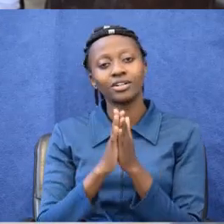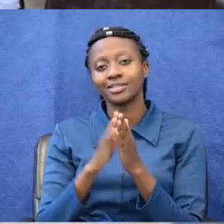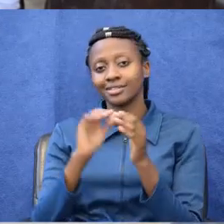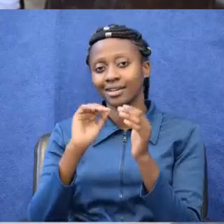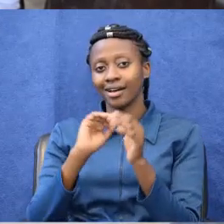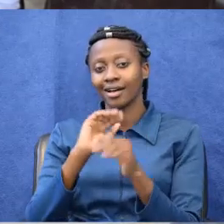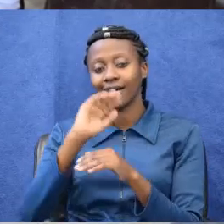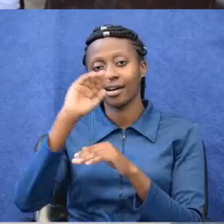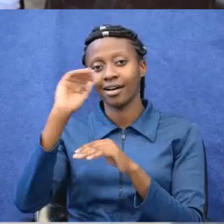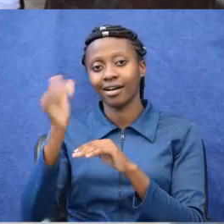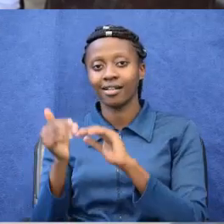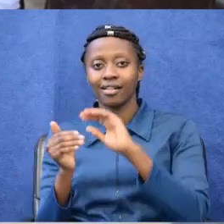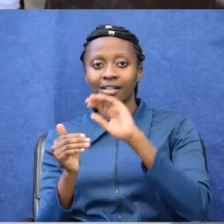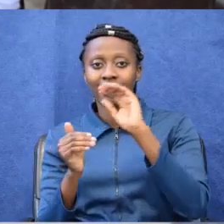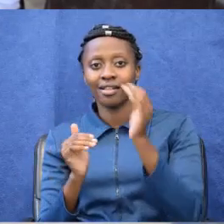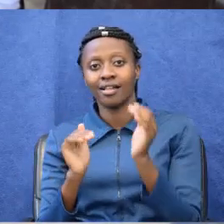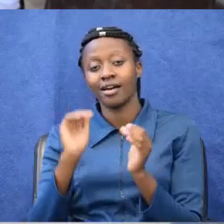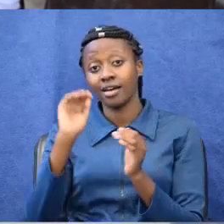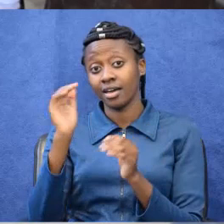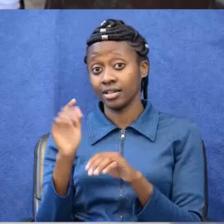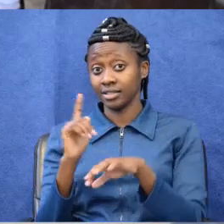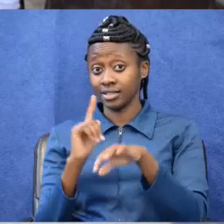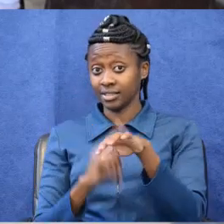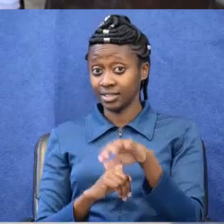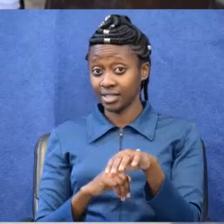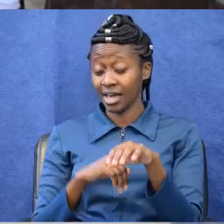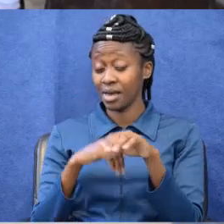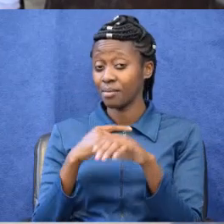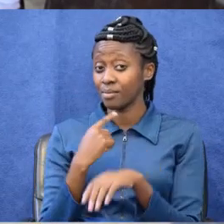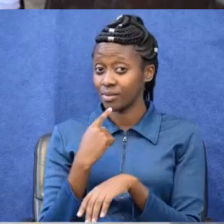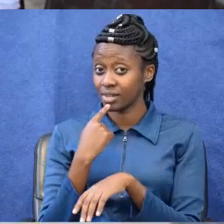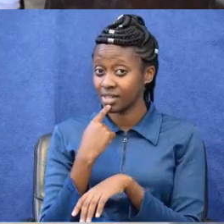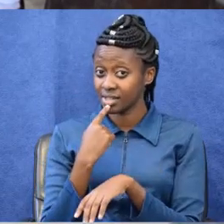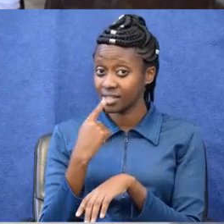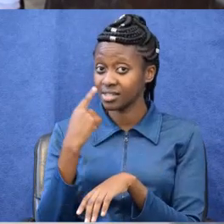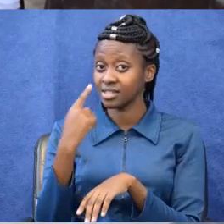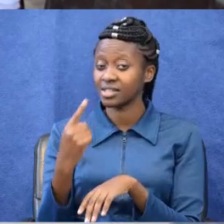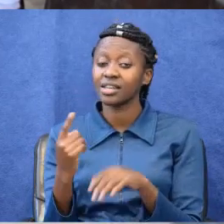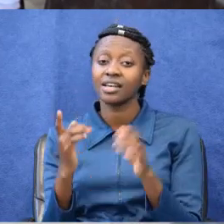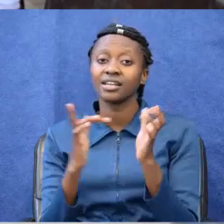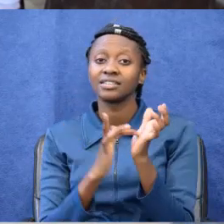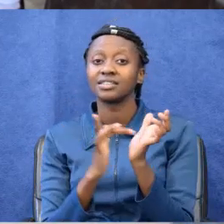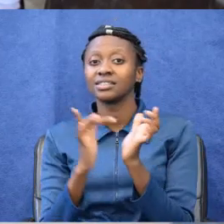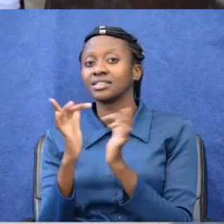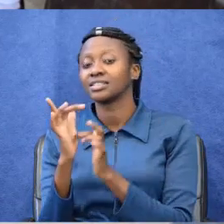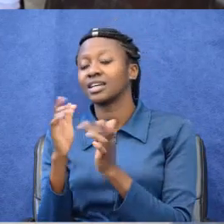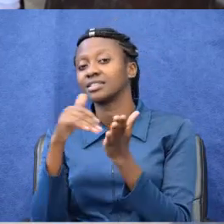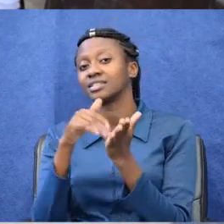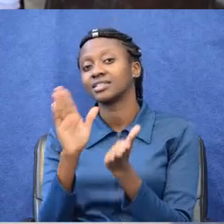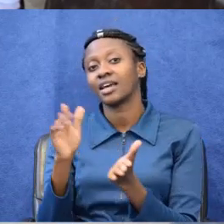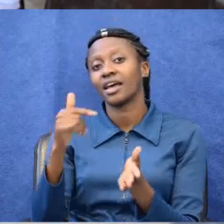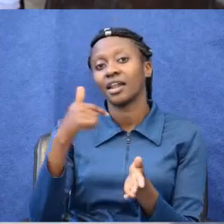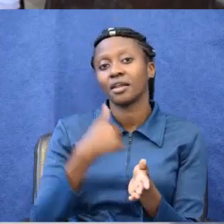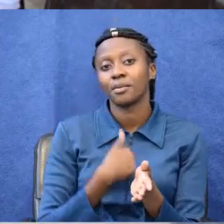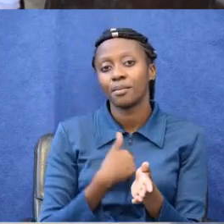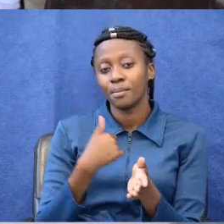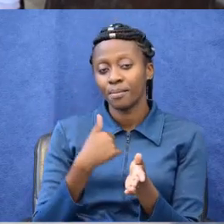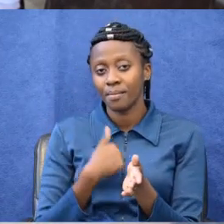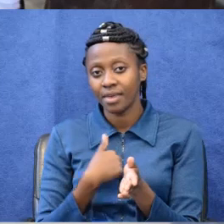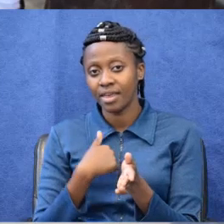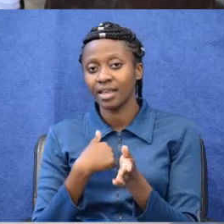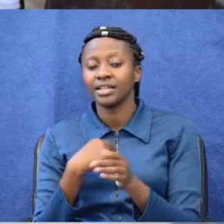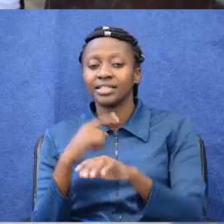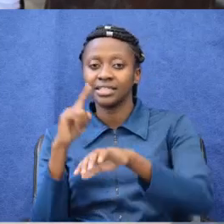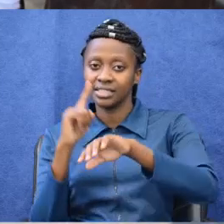cannot climb. When I say we, it's Jesus and me. Since